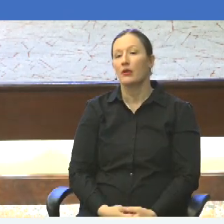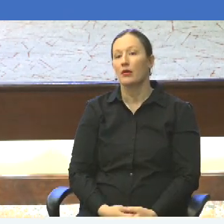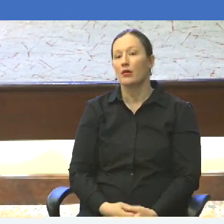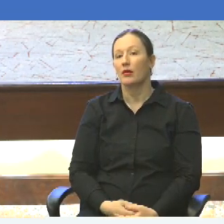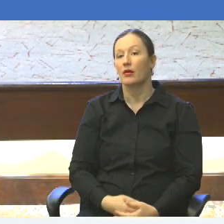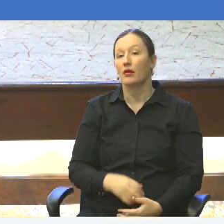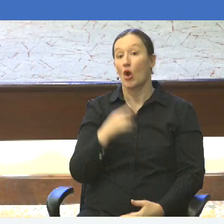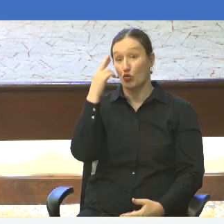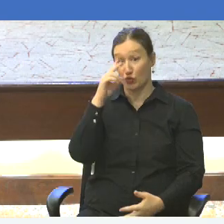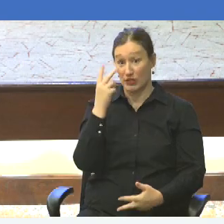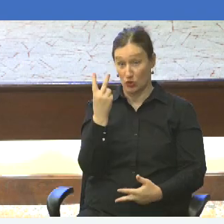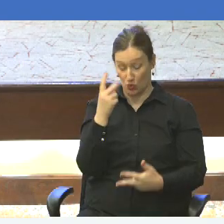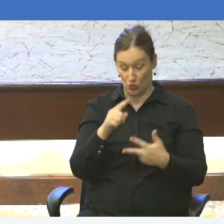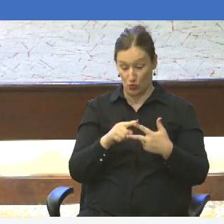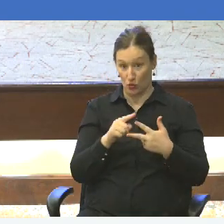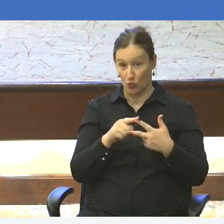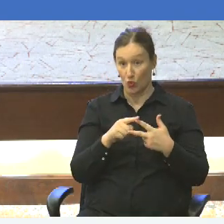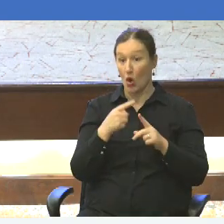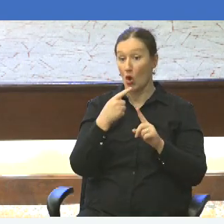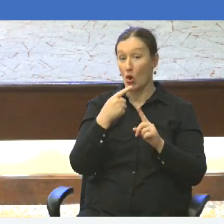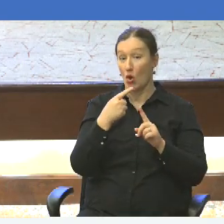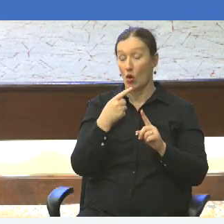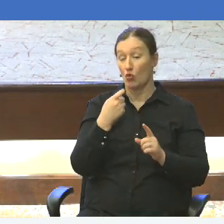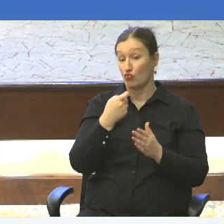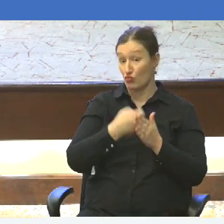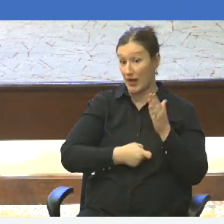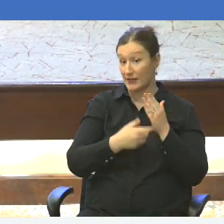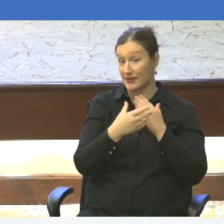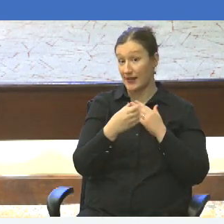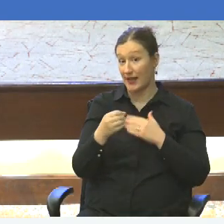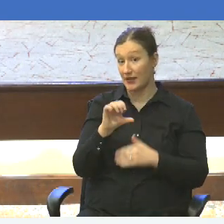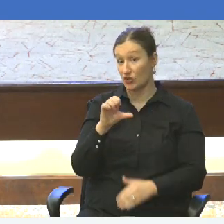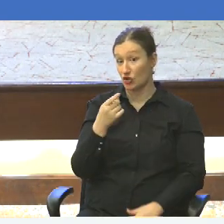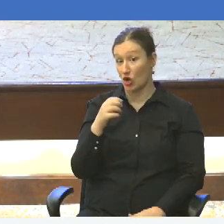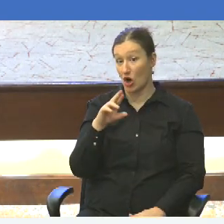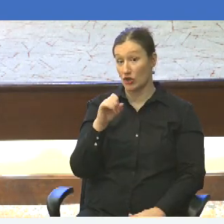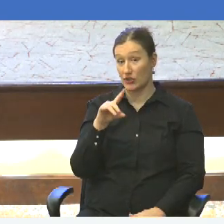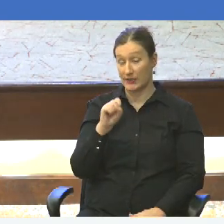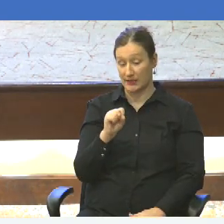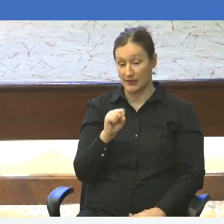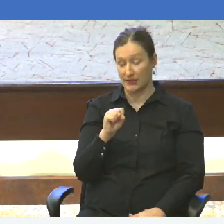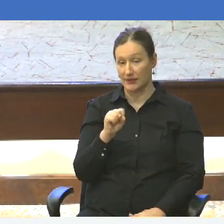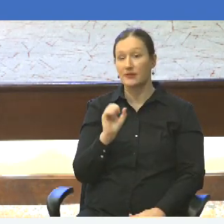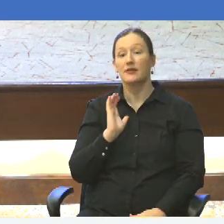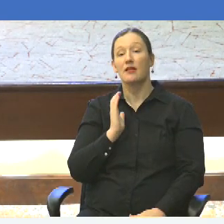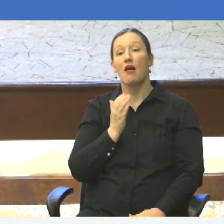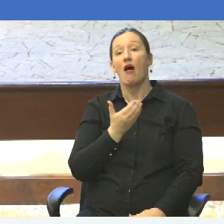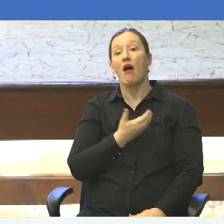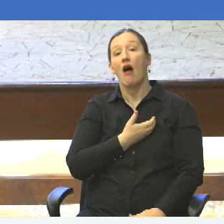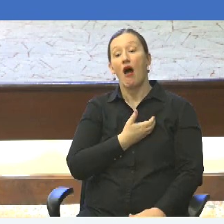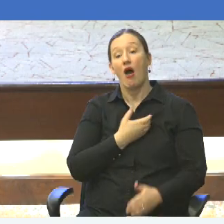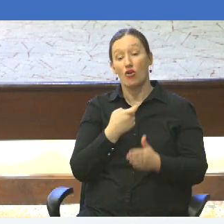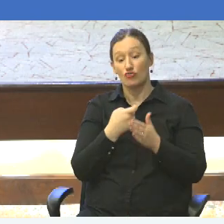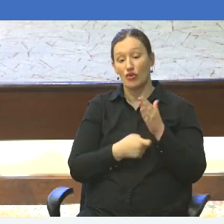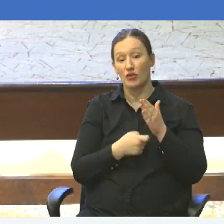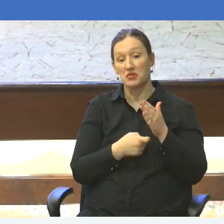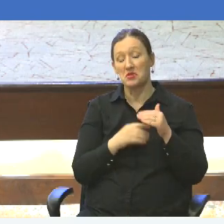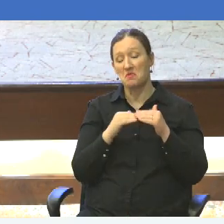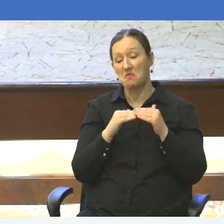Reason number two, rates and charges. The airport's rates and charges are generally below fair market value or fair market